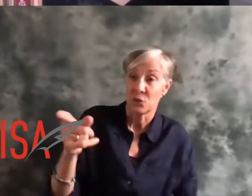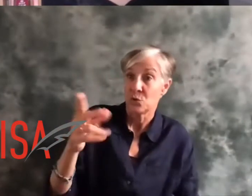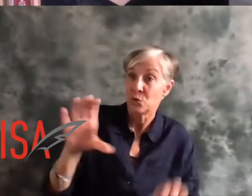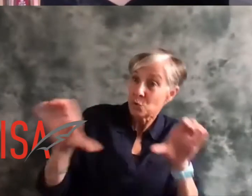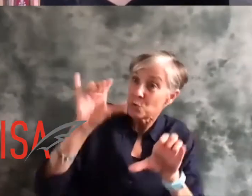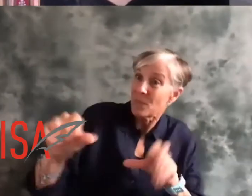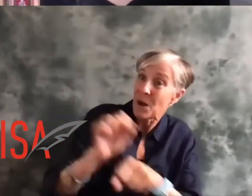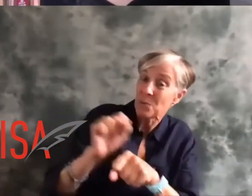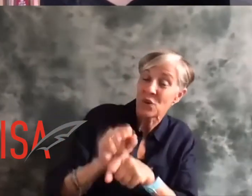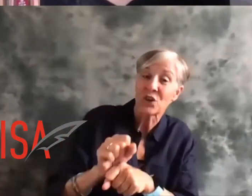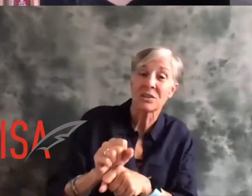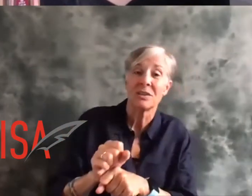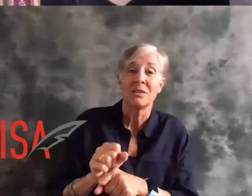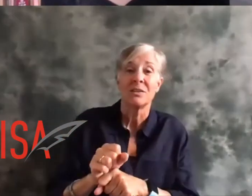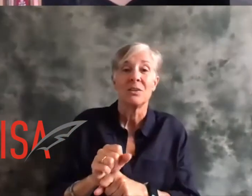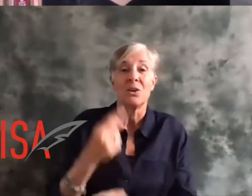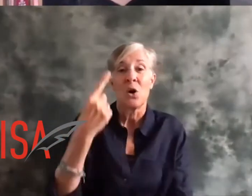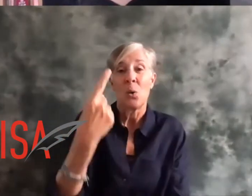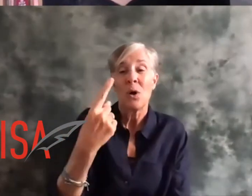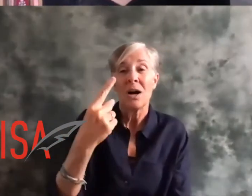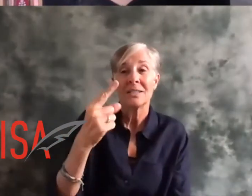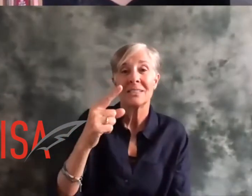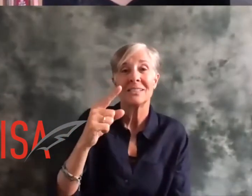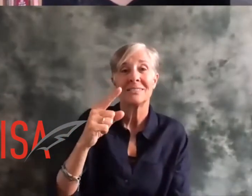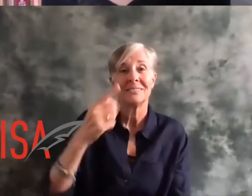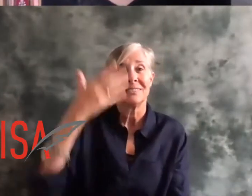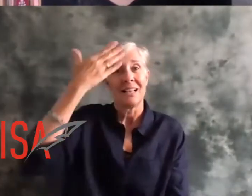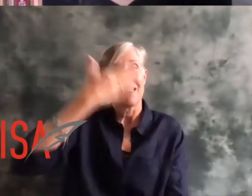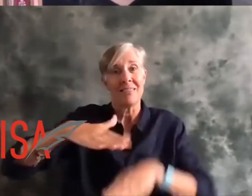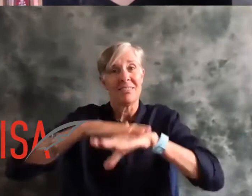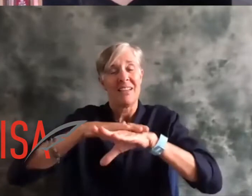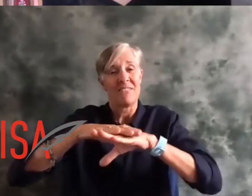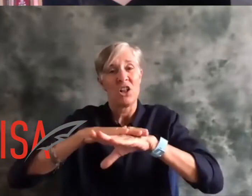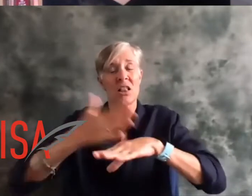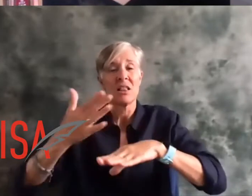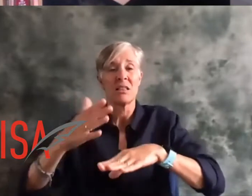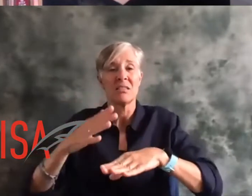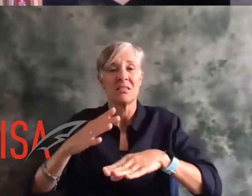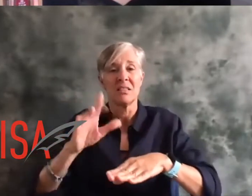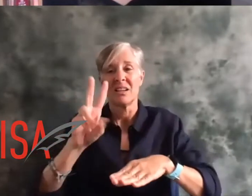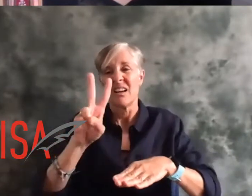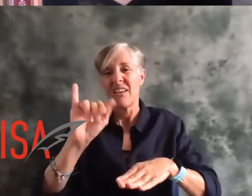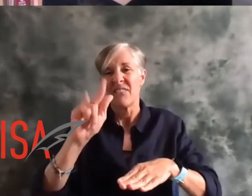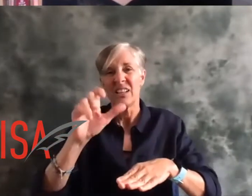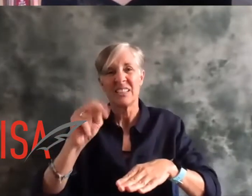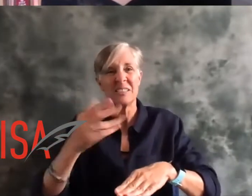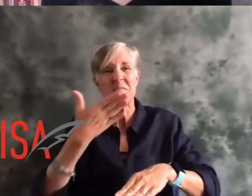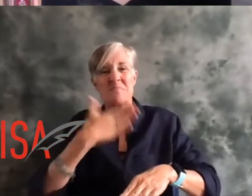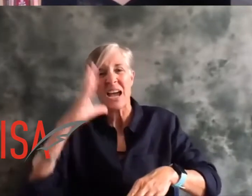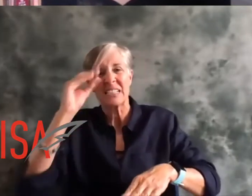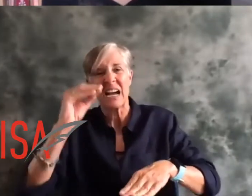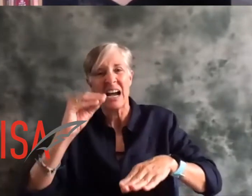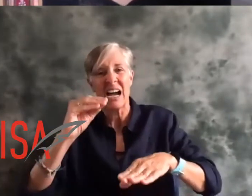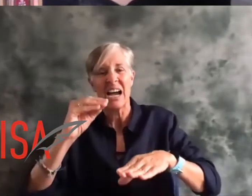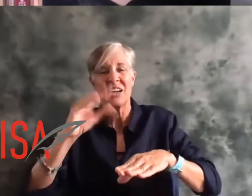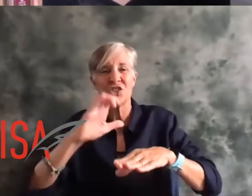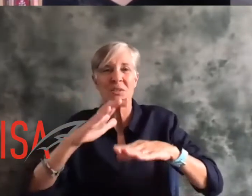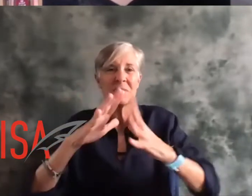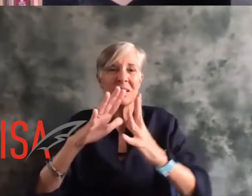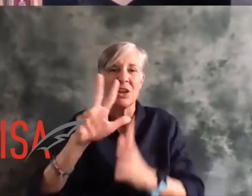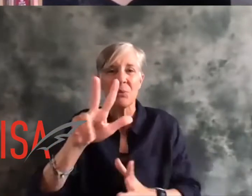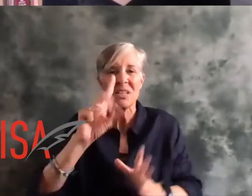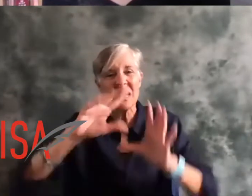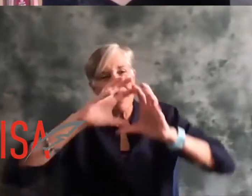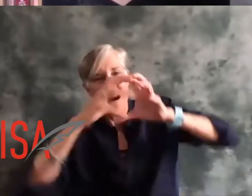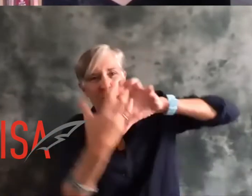about one-dimensional villains versus really human villains. So, go, if